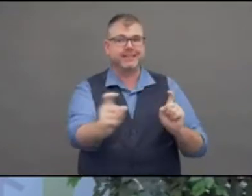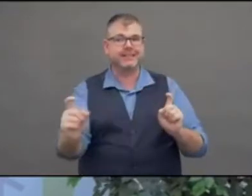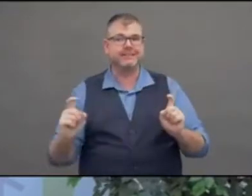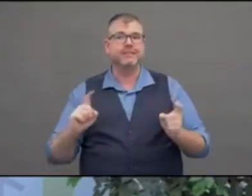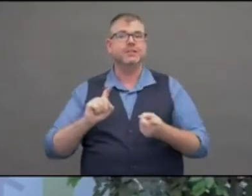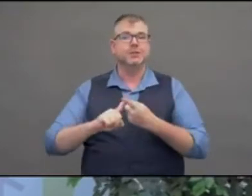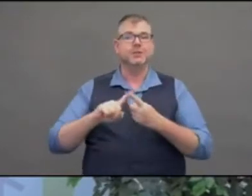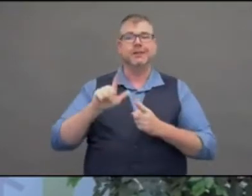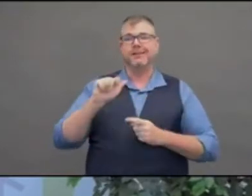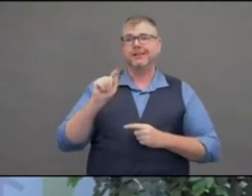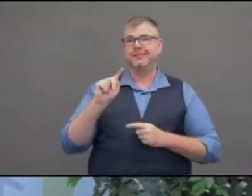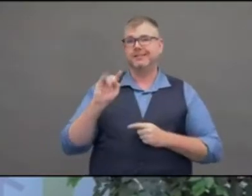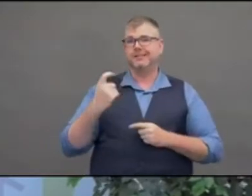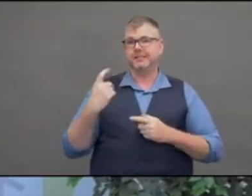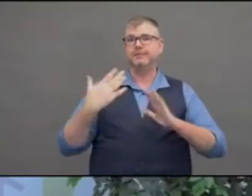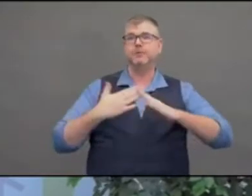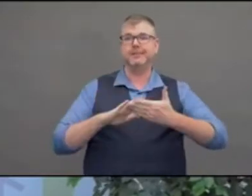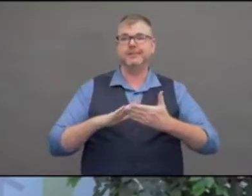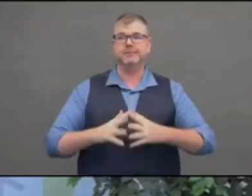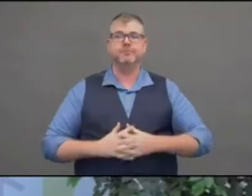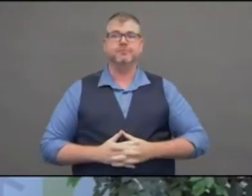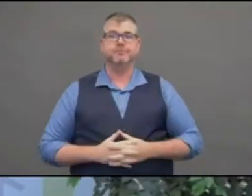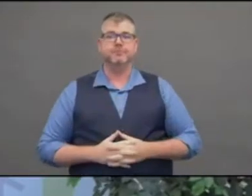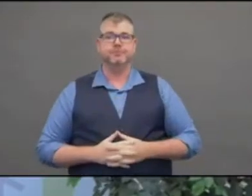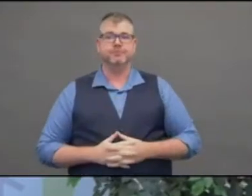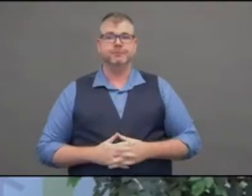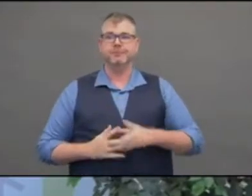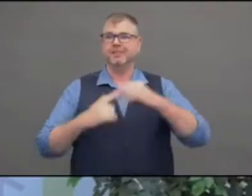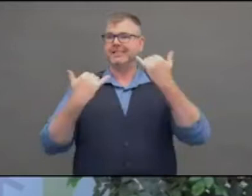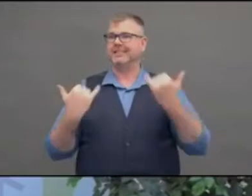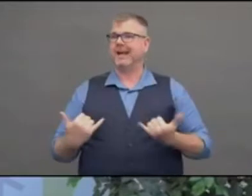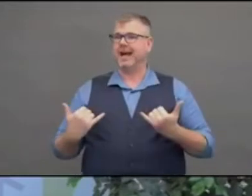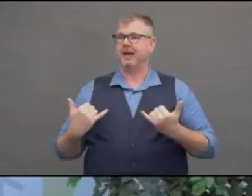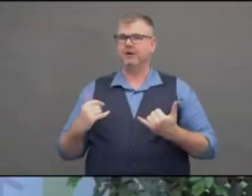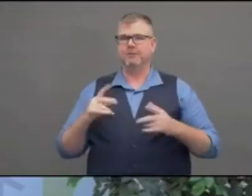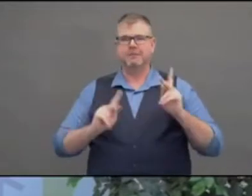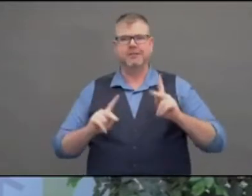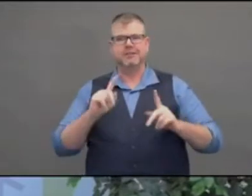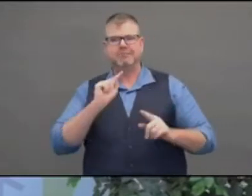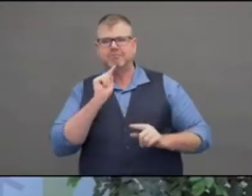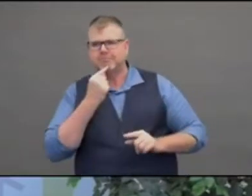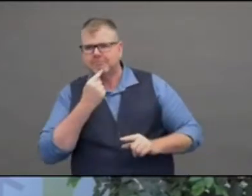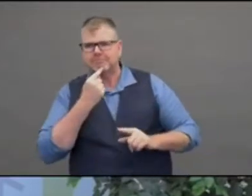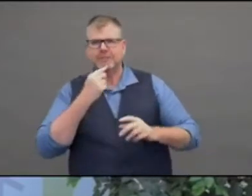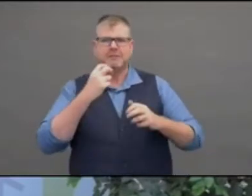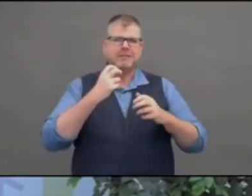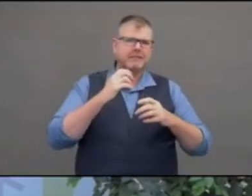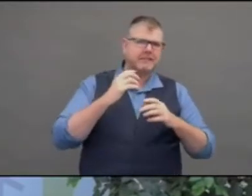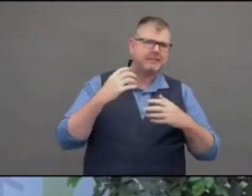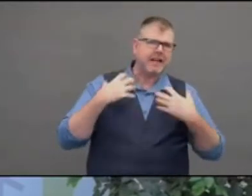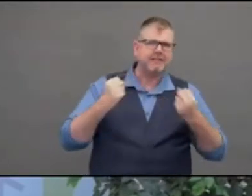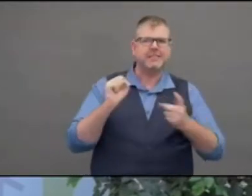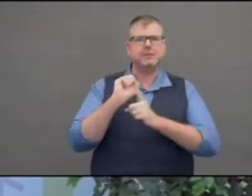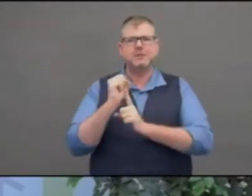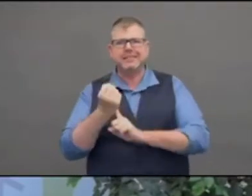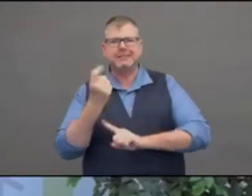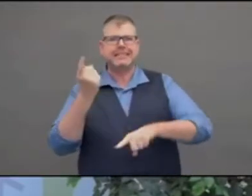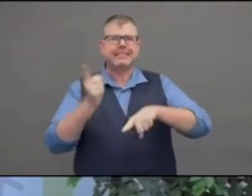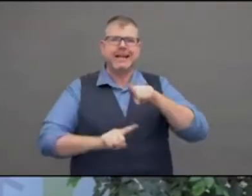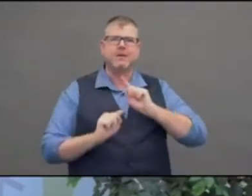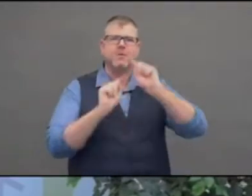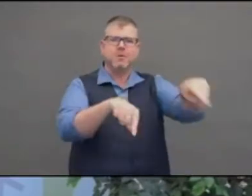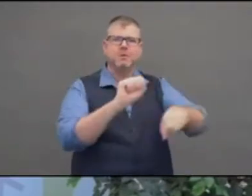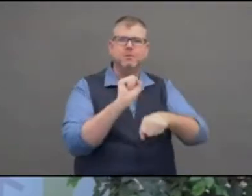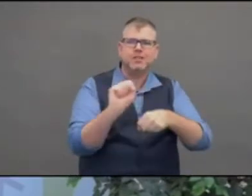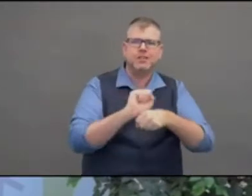great, especially right now, you know, people having a chronic health condition and also not being able to work or having somebody else to provide for them. So